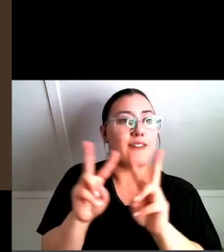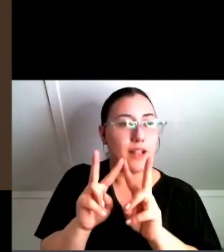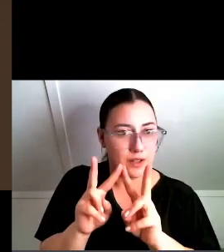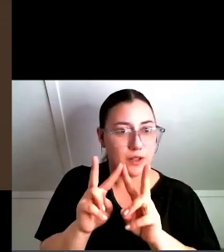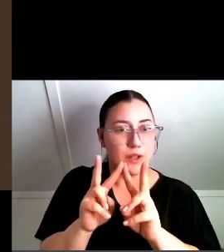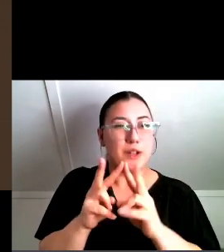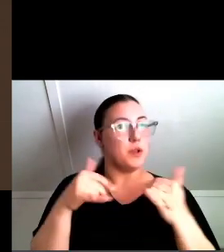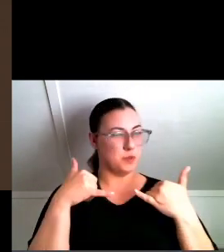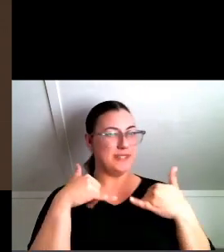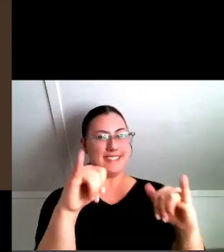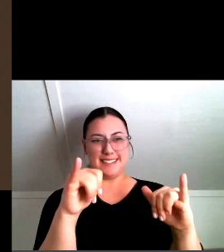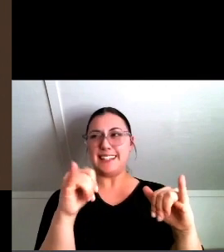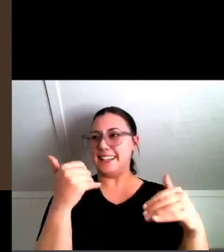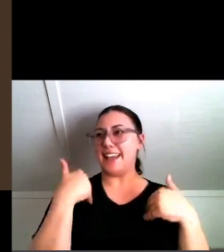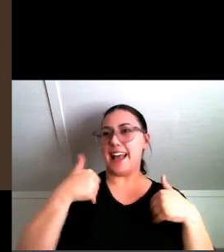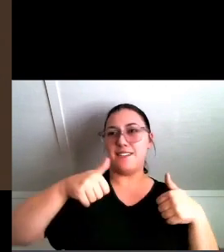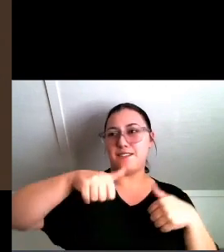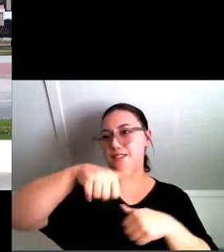creation.